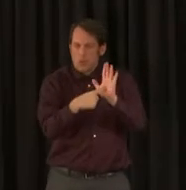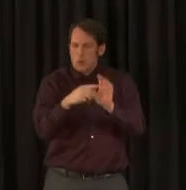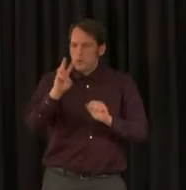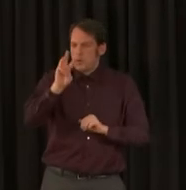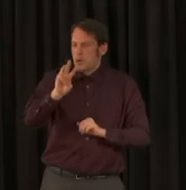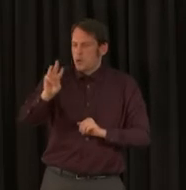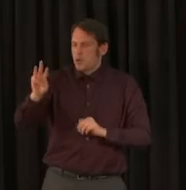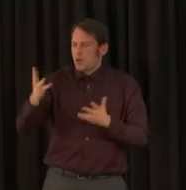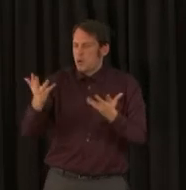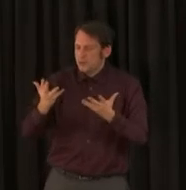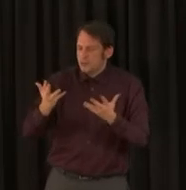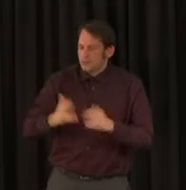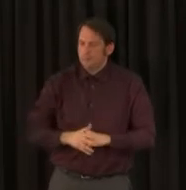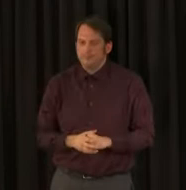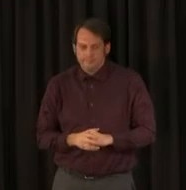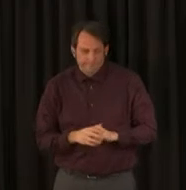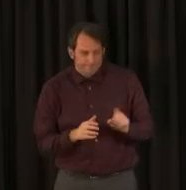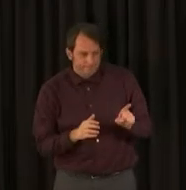ledcmetro.org/SBAPPP.